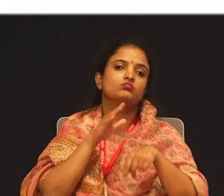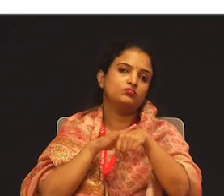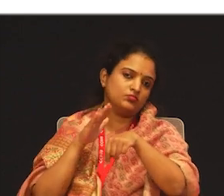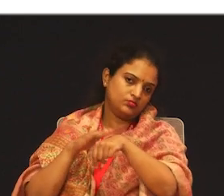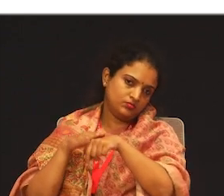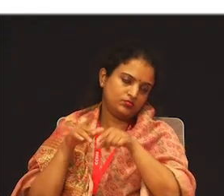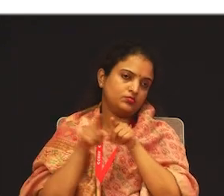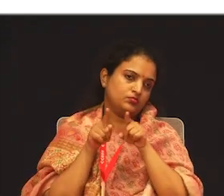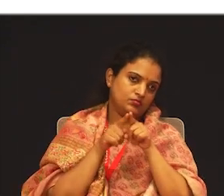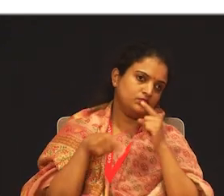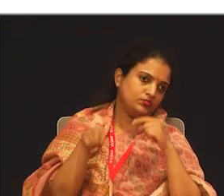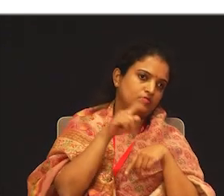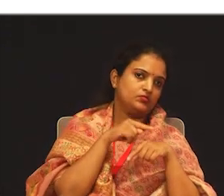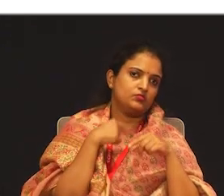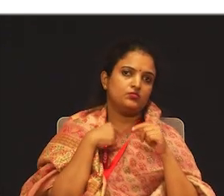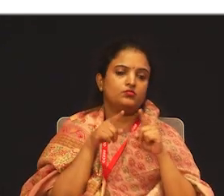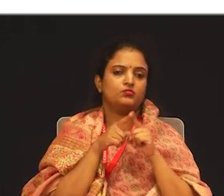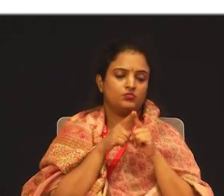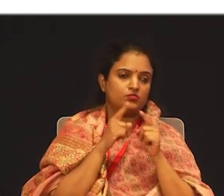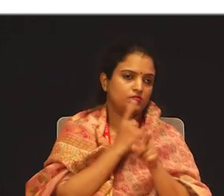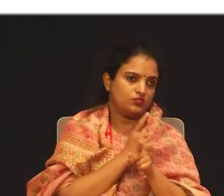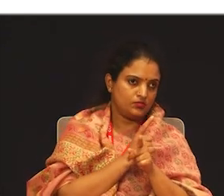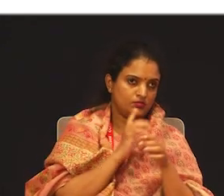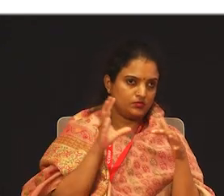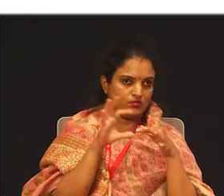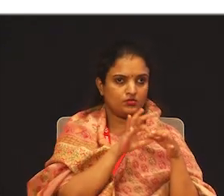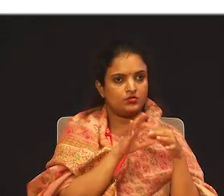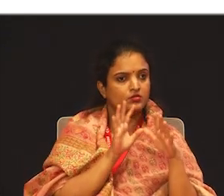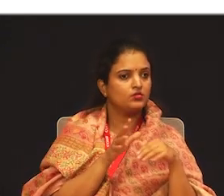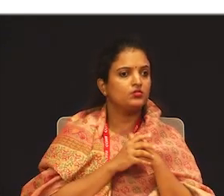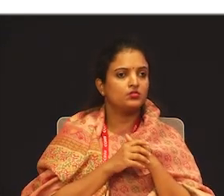had a look at it, and then they were looking at our faces, and then they